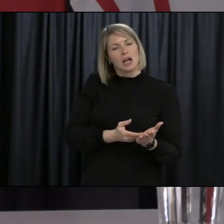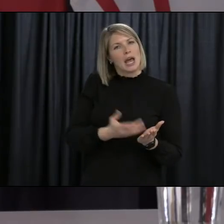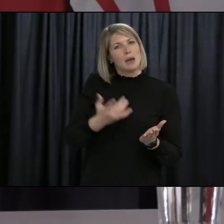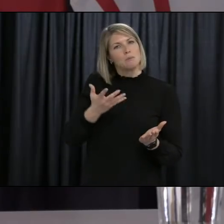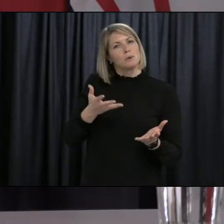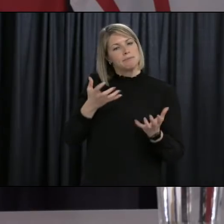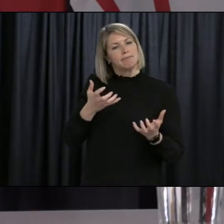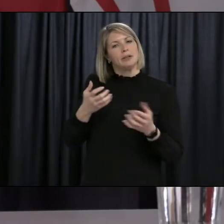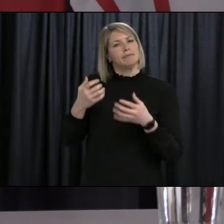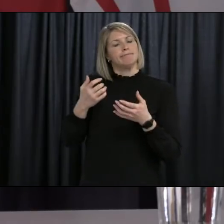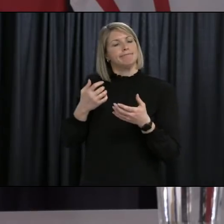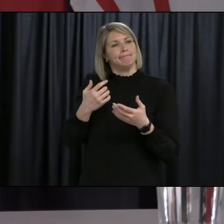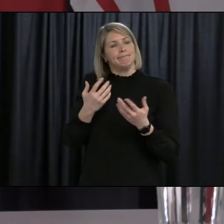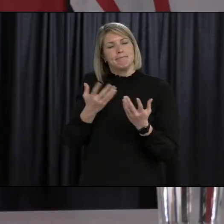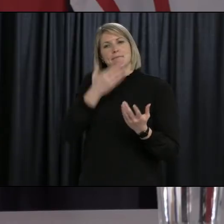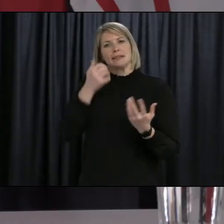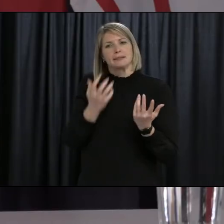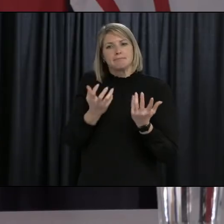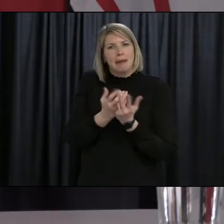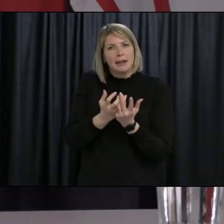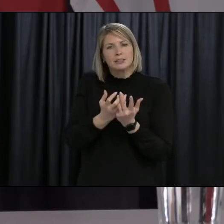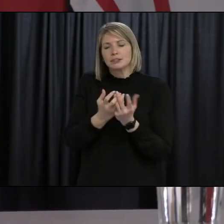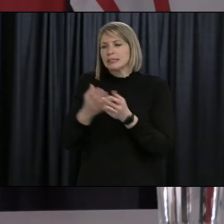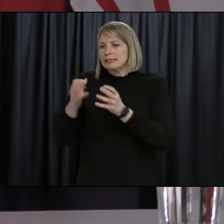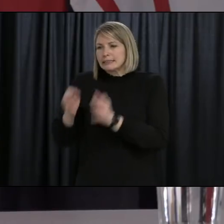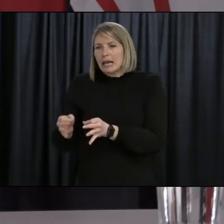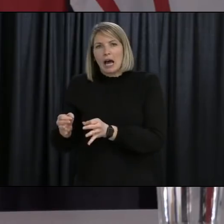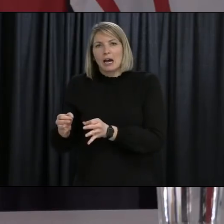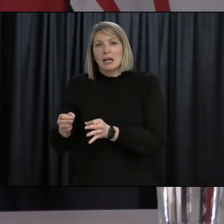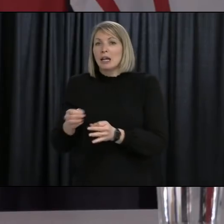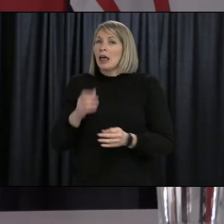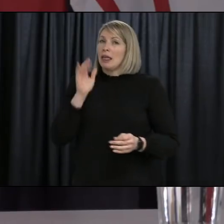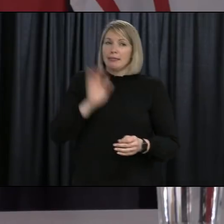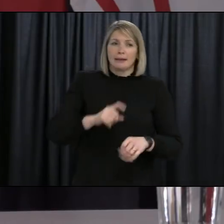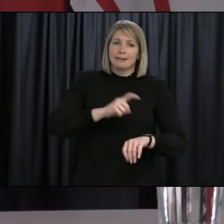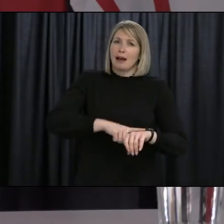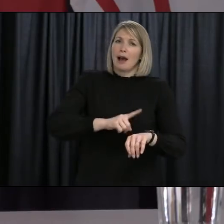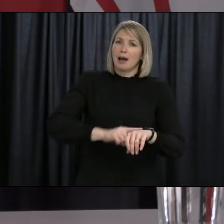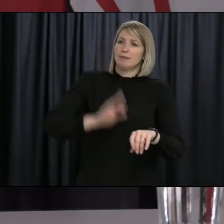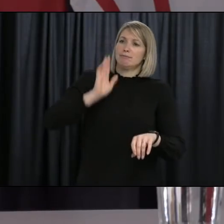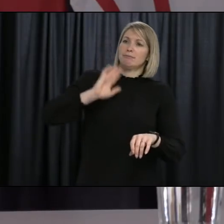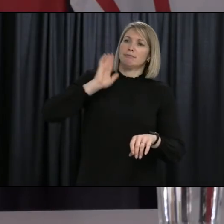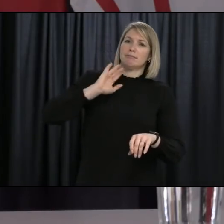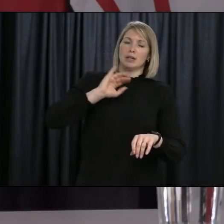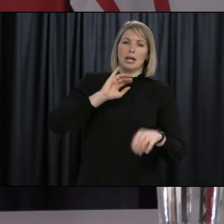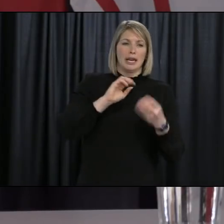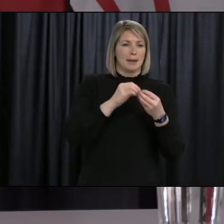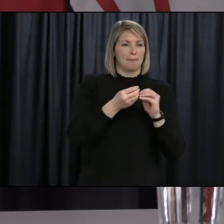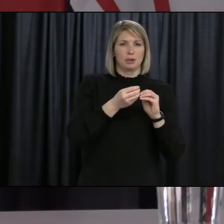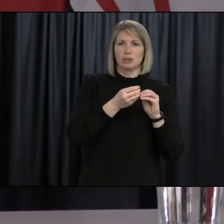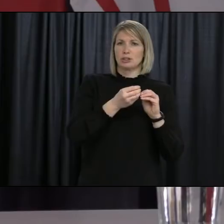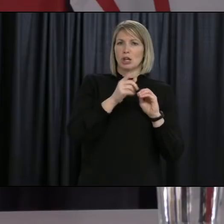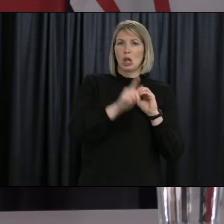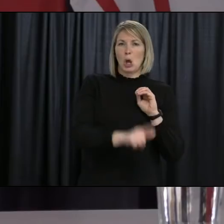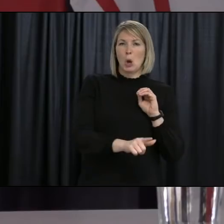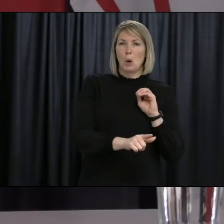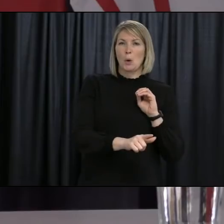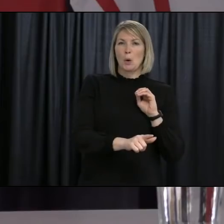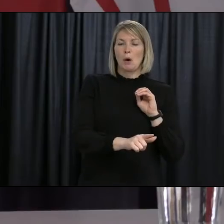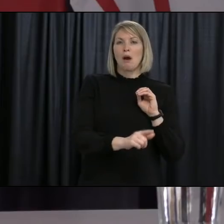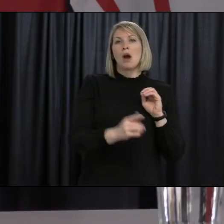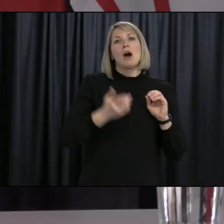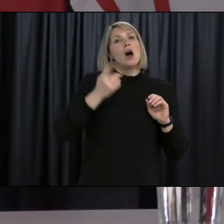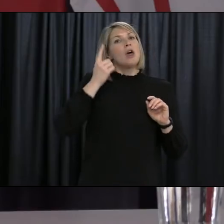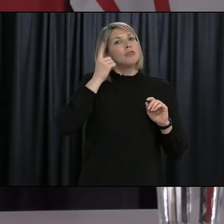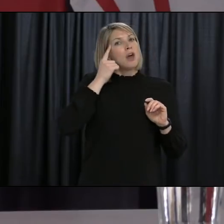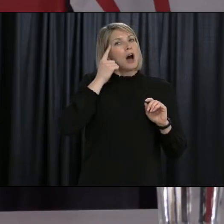to look forward as best you can. The numbers were low. The probabilistic modeling looked like we may have a spike more towards